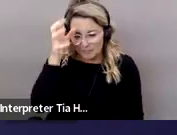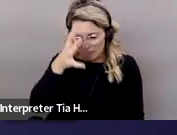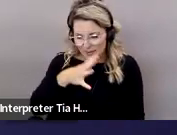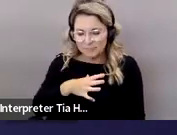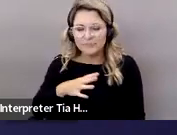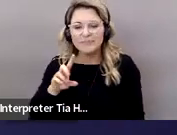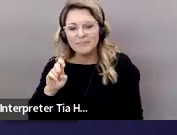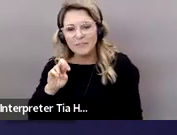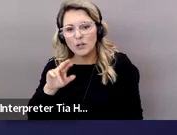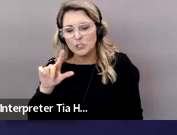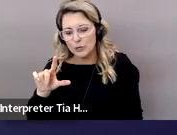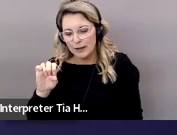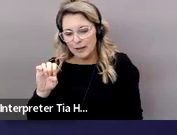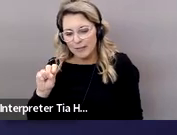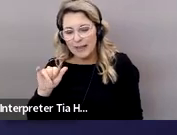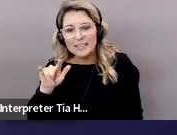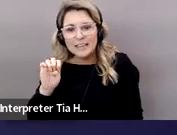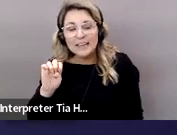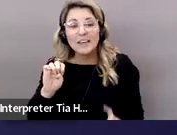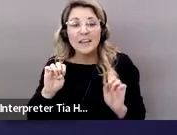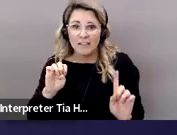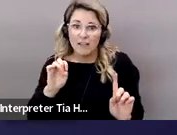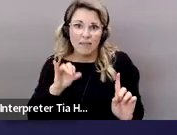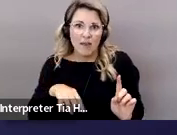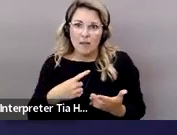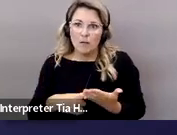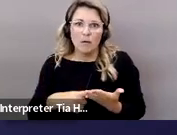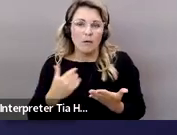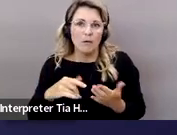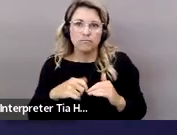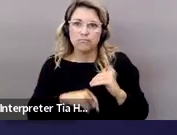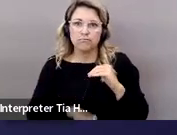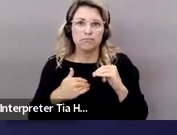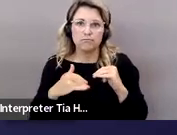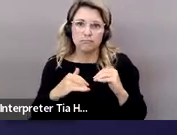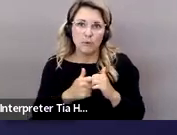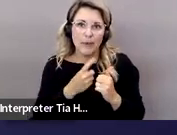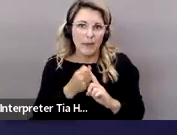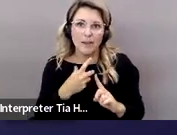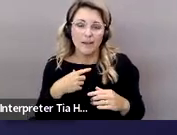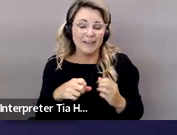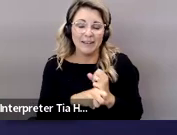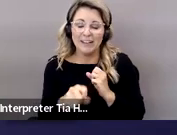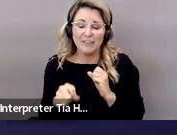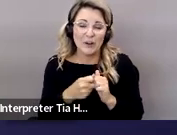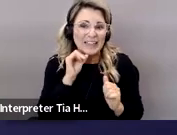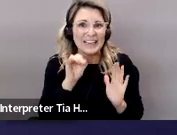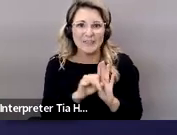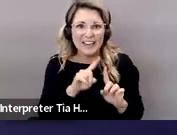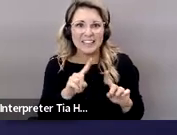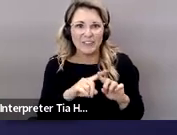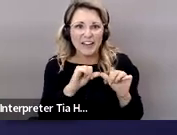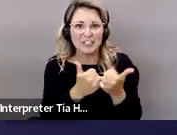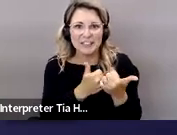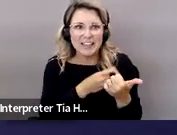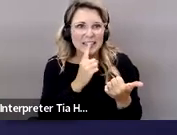Yeah. I mean, I think this is a conversation that, you know, we could have in depth and go on for a long time identifying different funding agencies. The